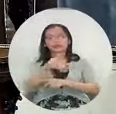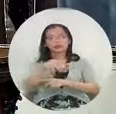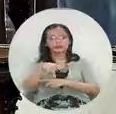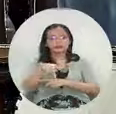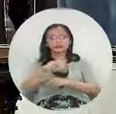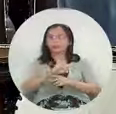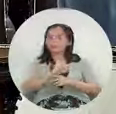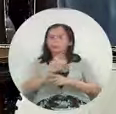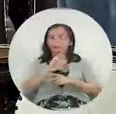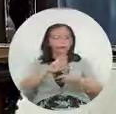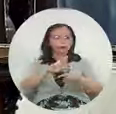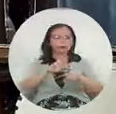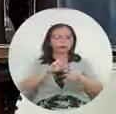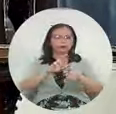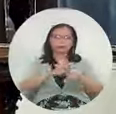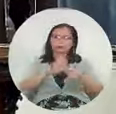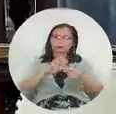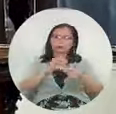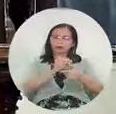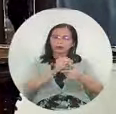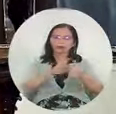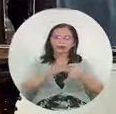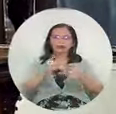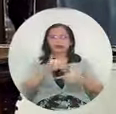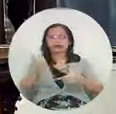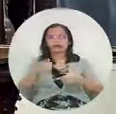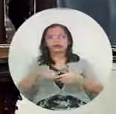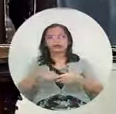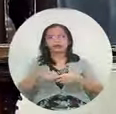Baptist, you are supposed to start in Negros and Panay.